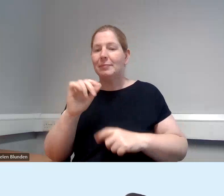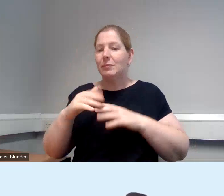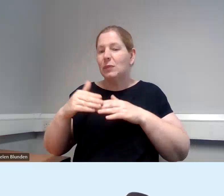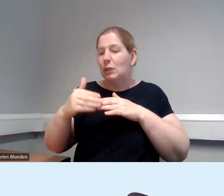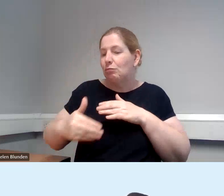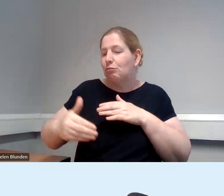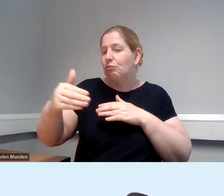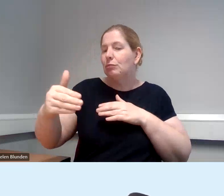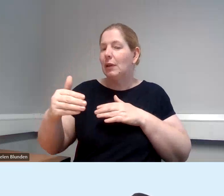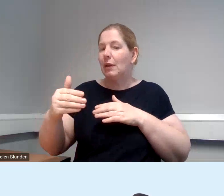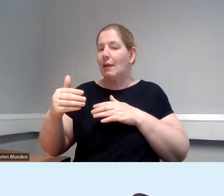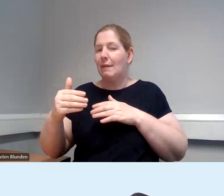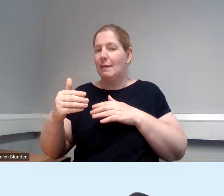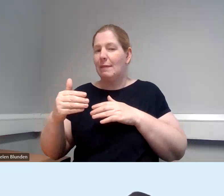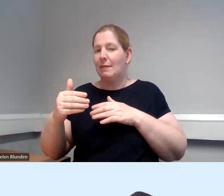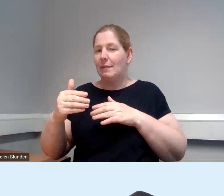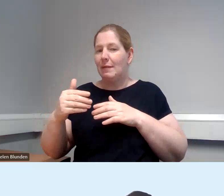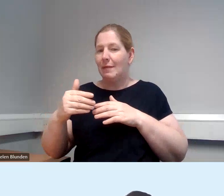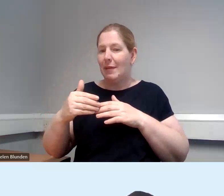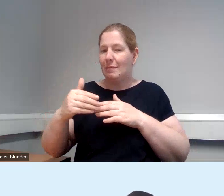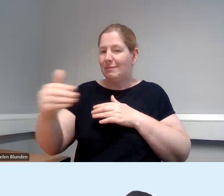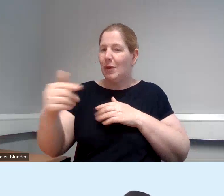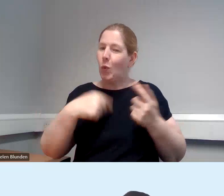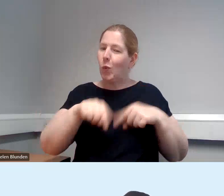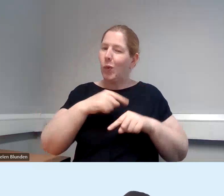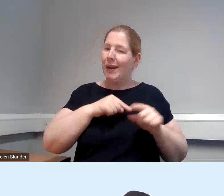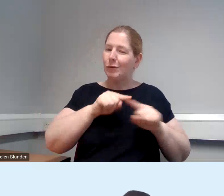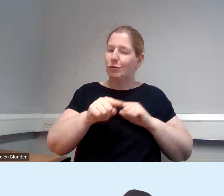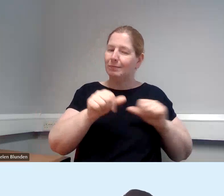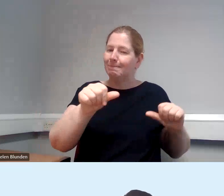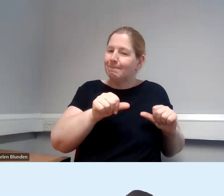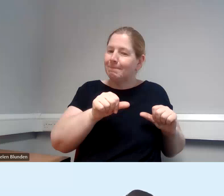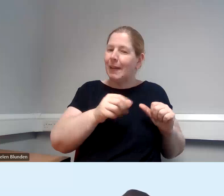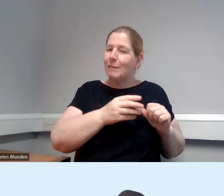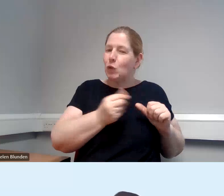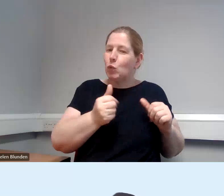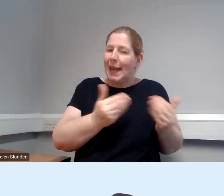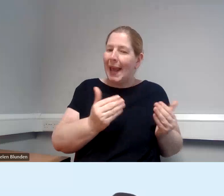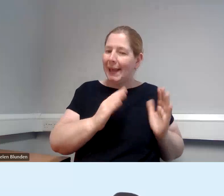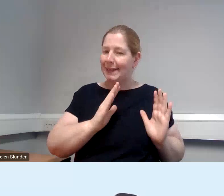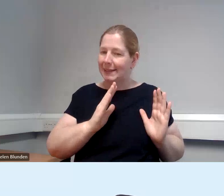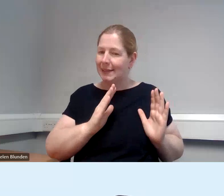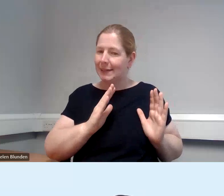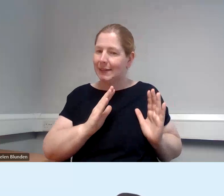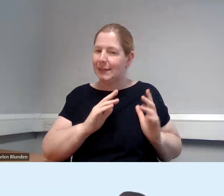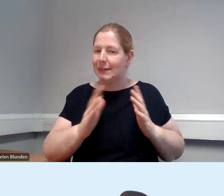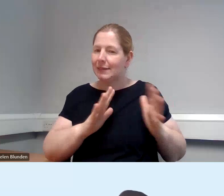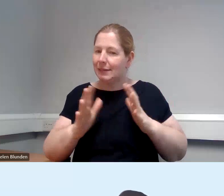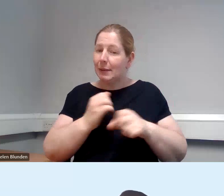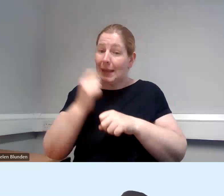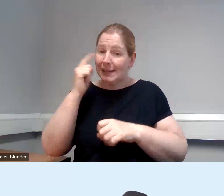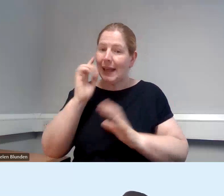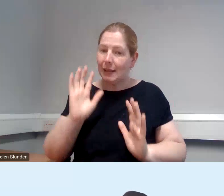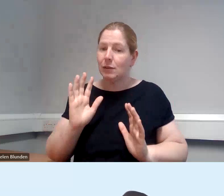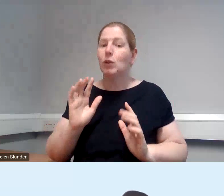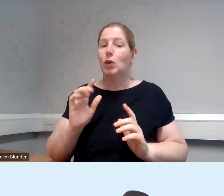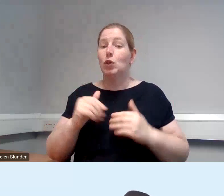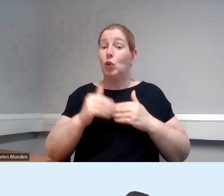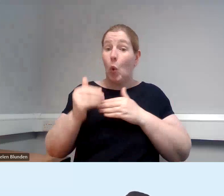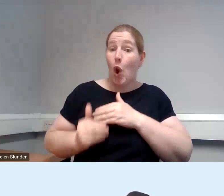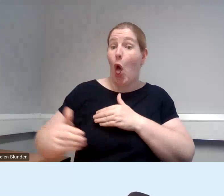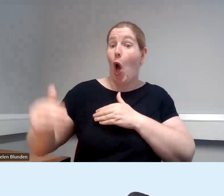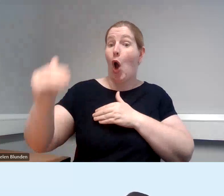few days, that's the sort of level of care that we're trying to put in place to avoid that, if that makes sense. Yeah. So that sort of like long-term